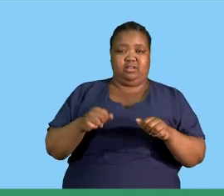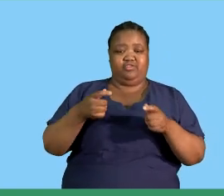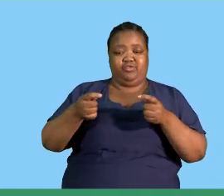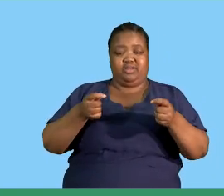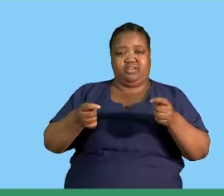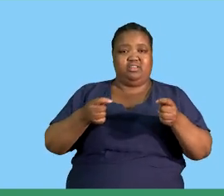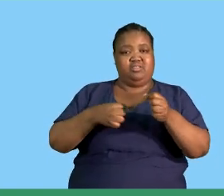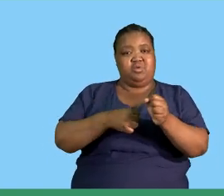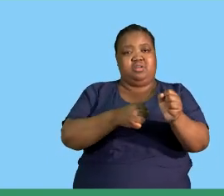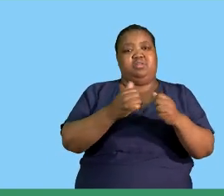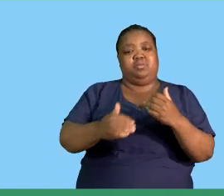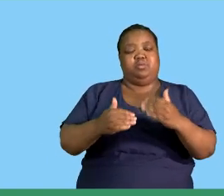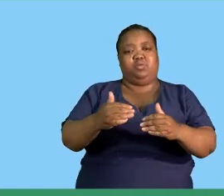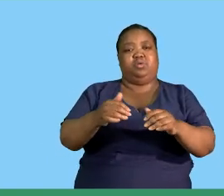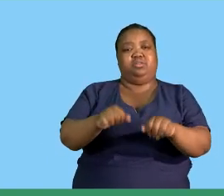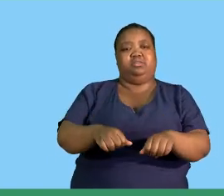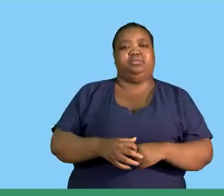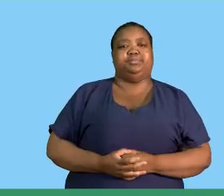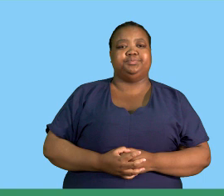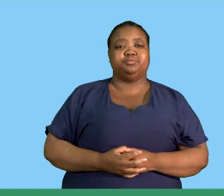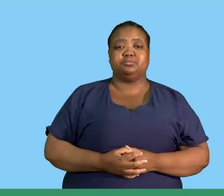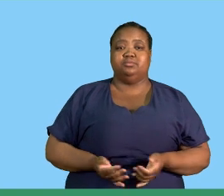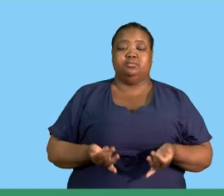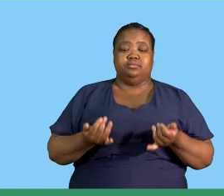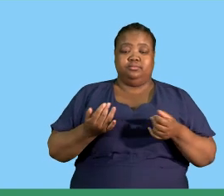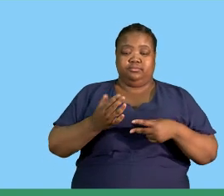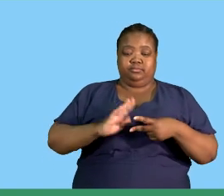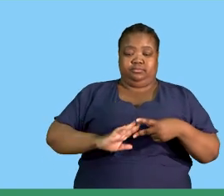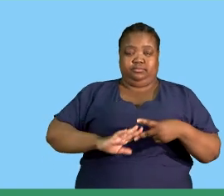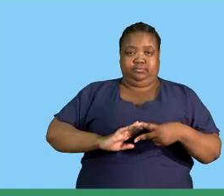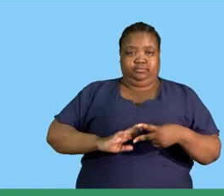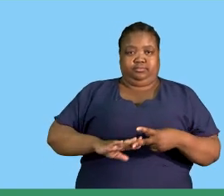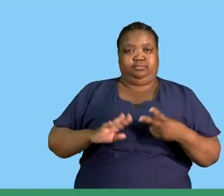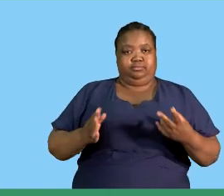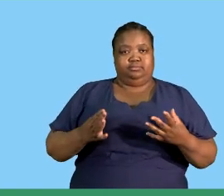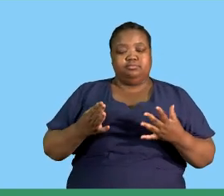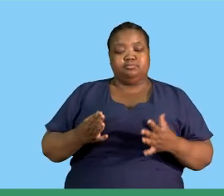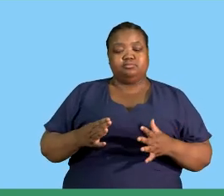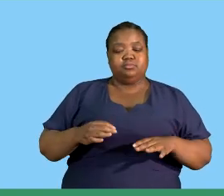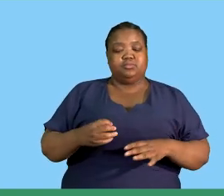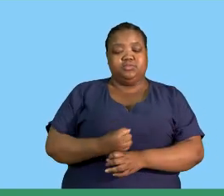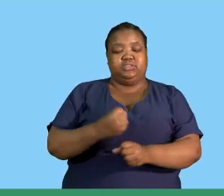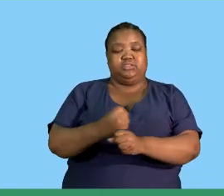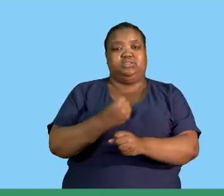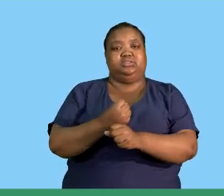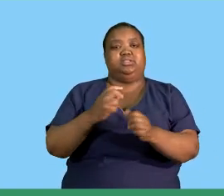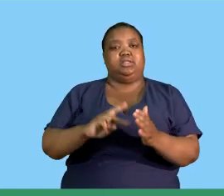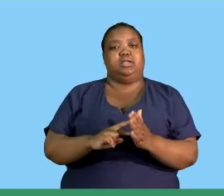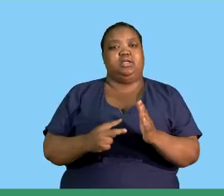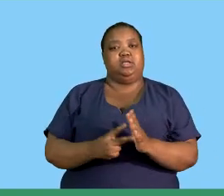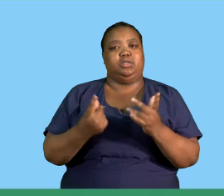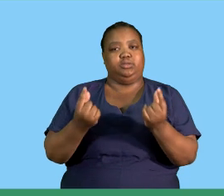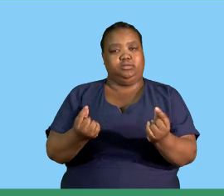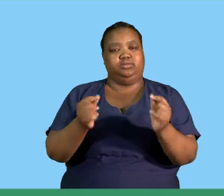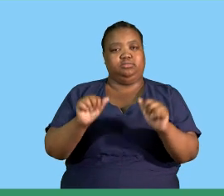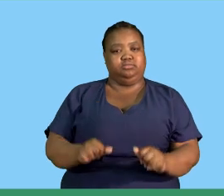Of the strategic management process. Right, and then now we're going to develop an action plan,